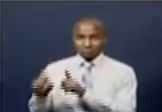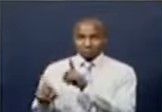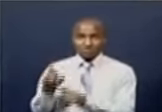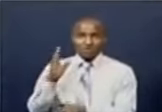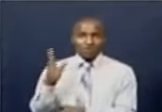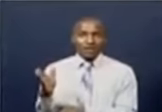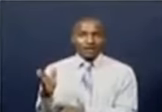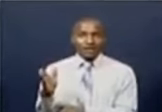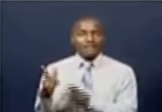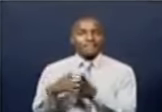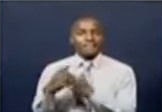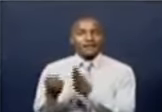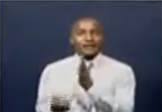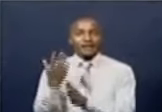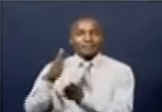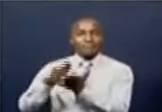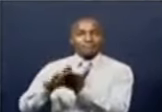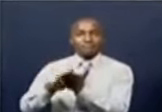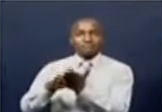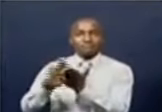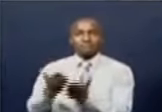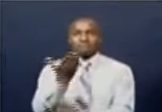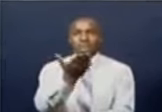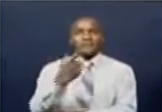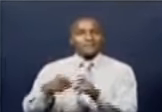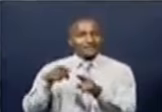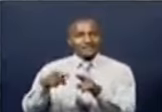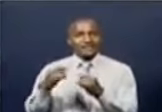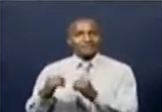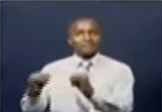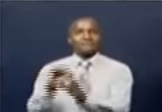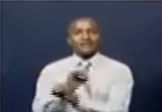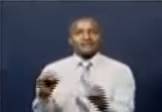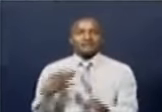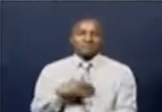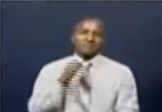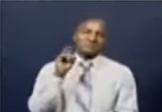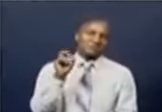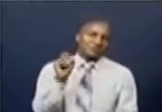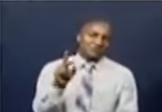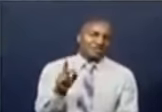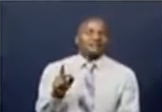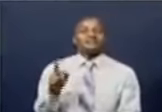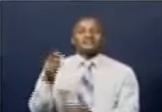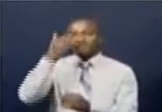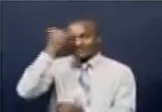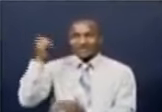They will come up with their recommendations, and they will not be implemented. And good. Okay, we open another chapter. It happens